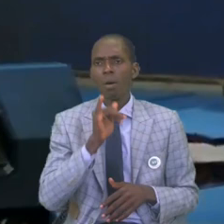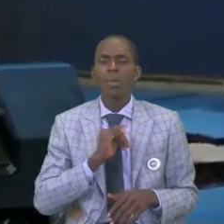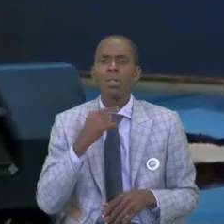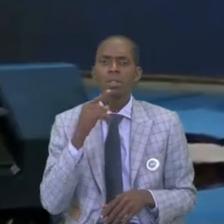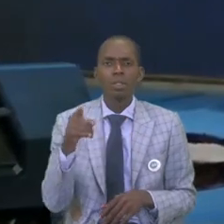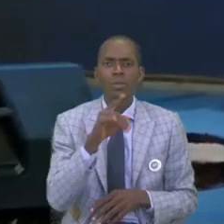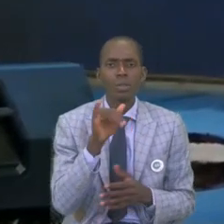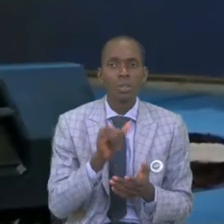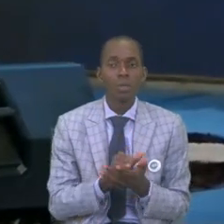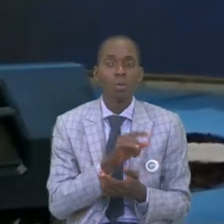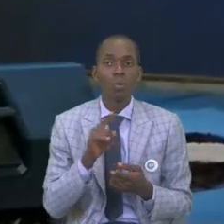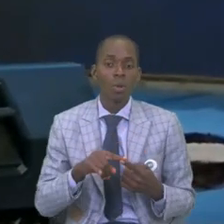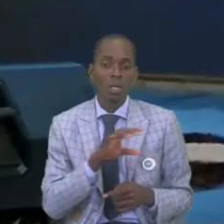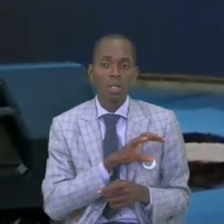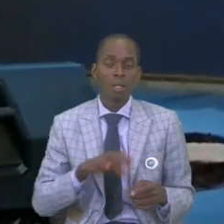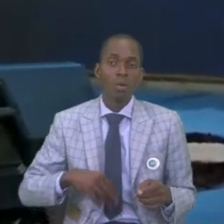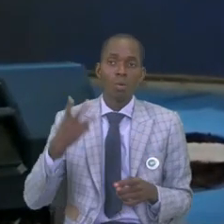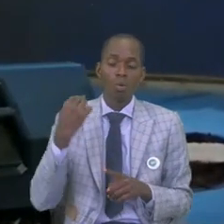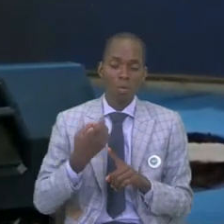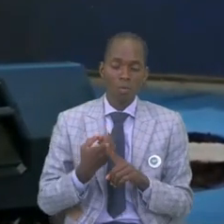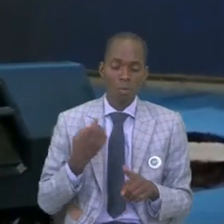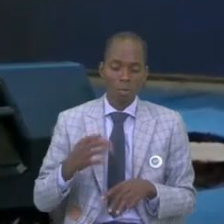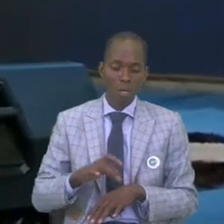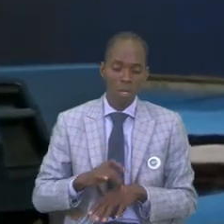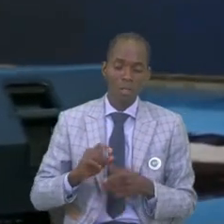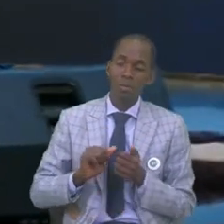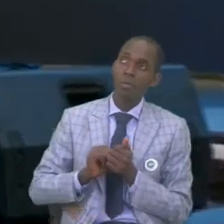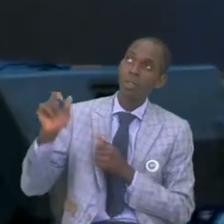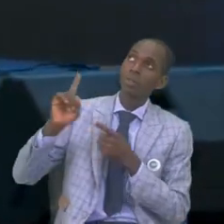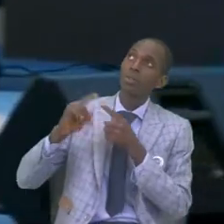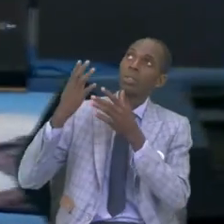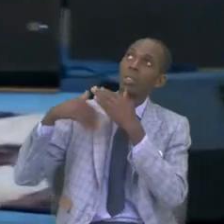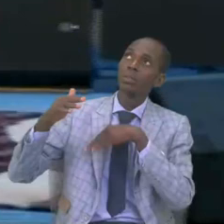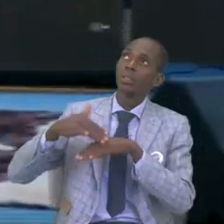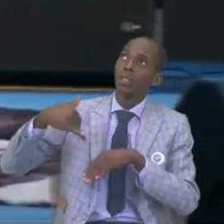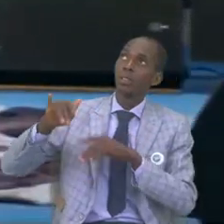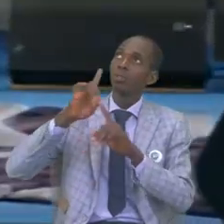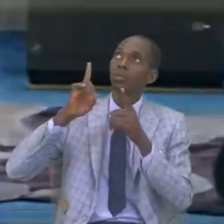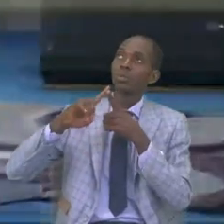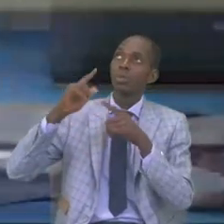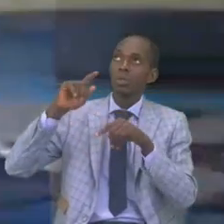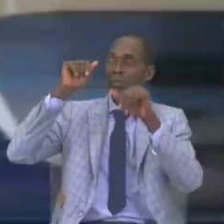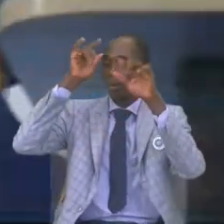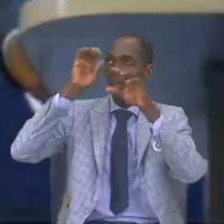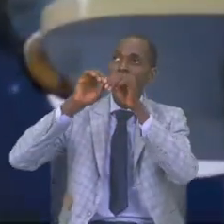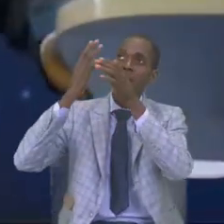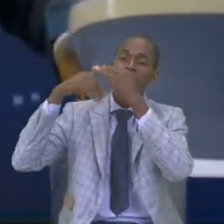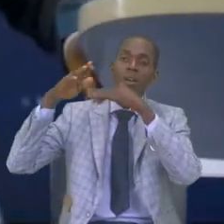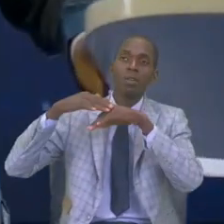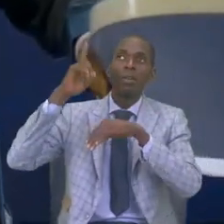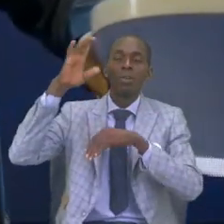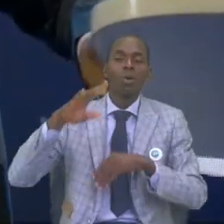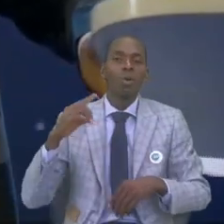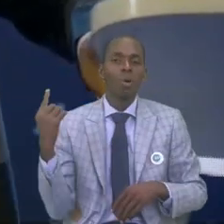Christ was far away on earth and then he spoke to the Father in heaven, God always